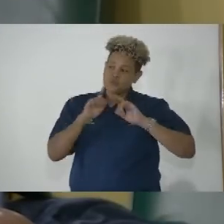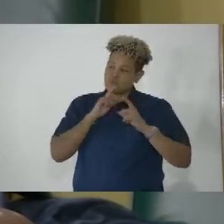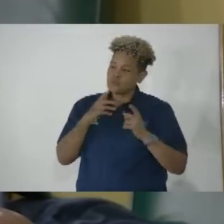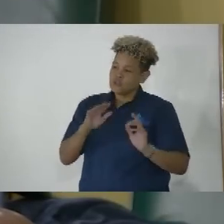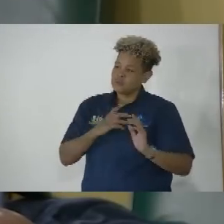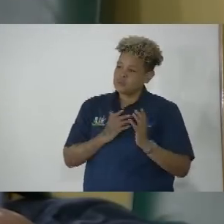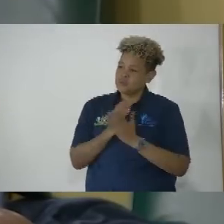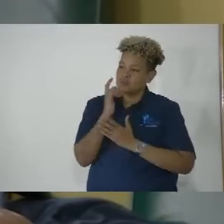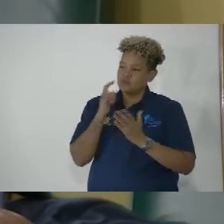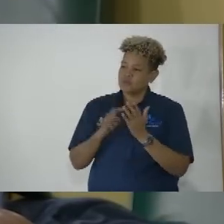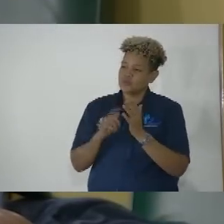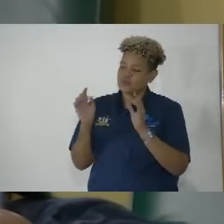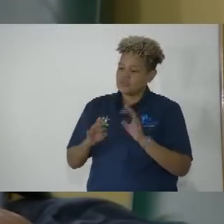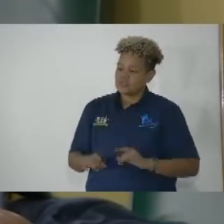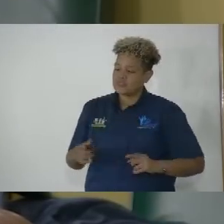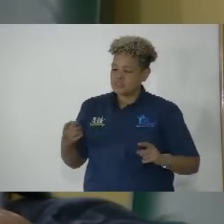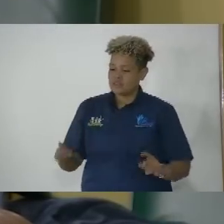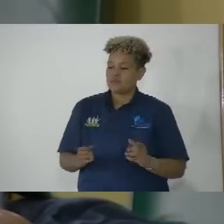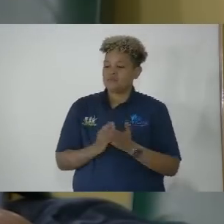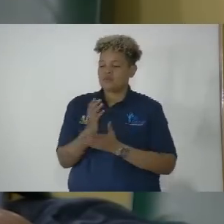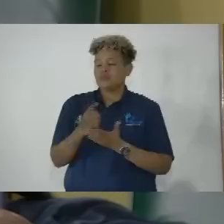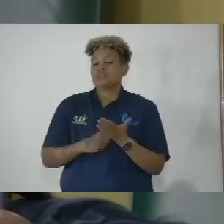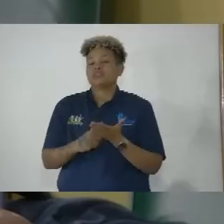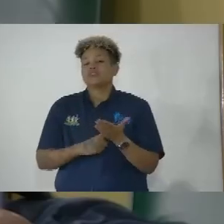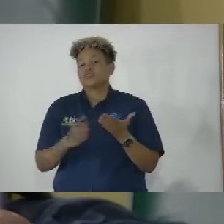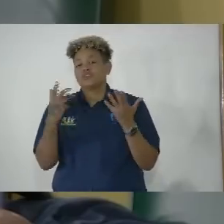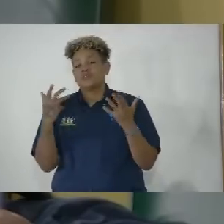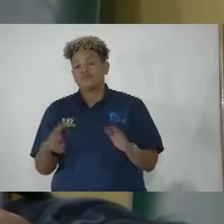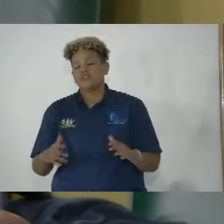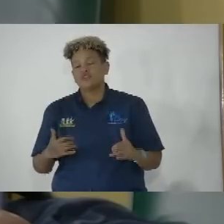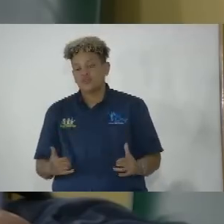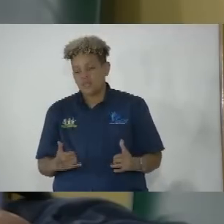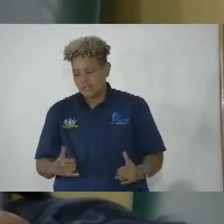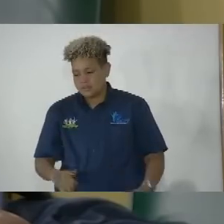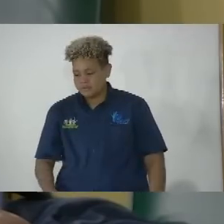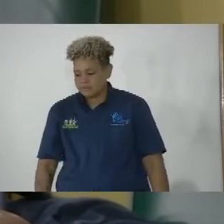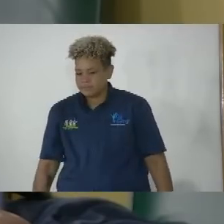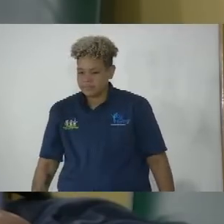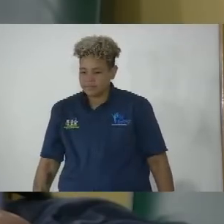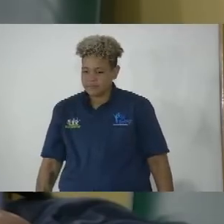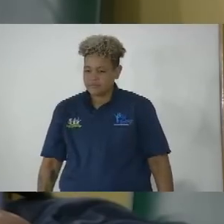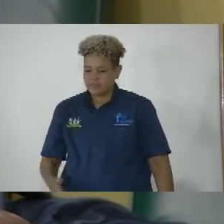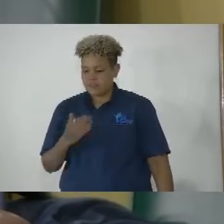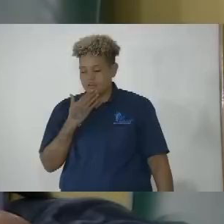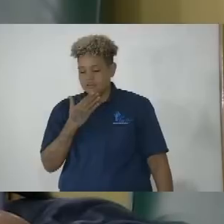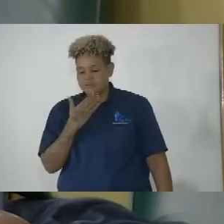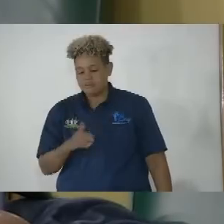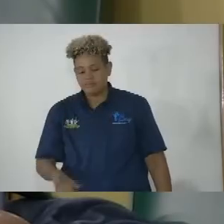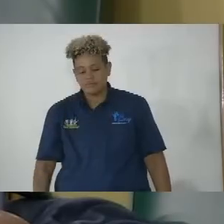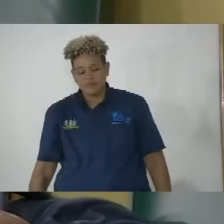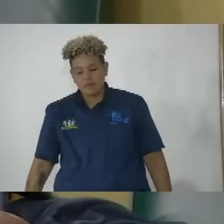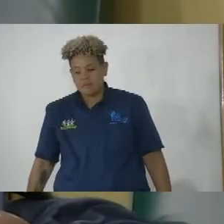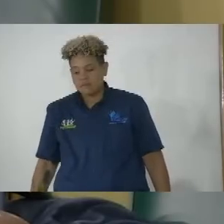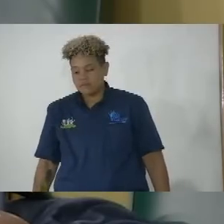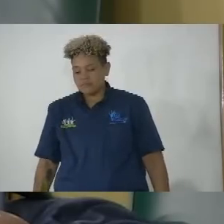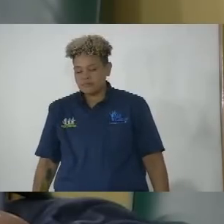to allow the Senate to take the bill through its concluding stages. Very well, thank you.